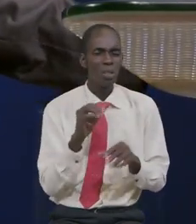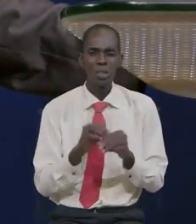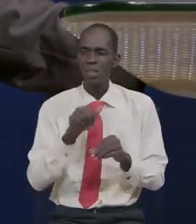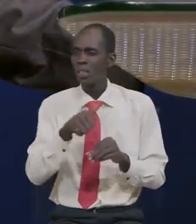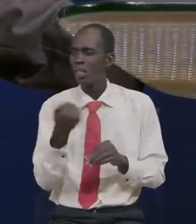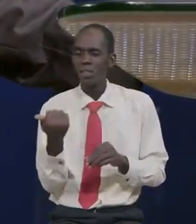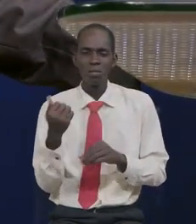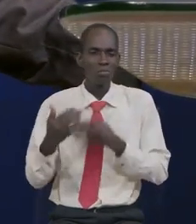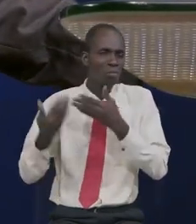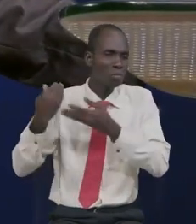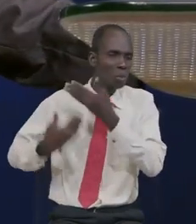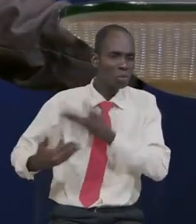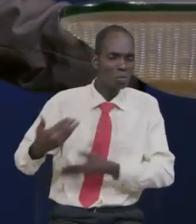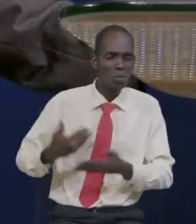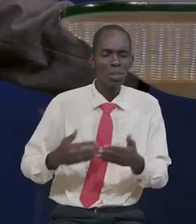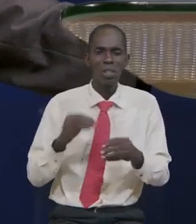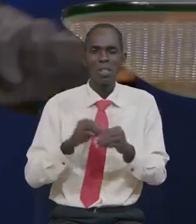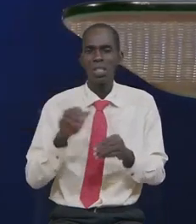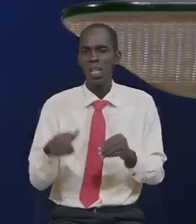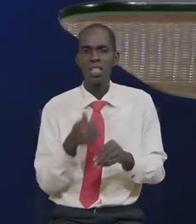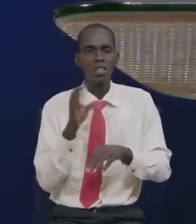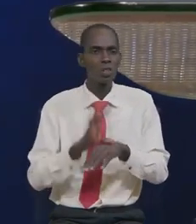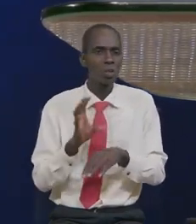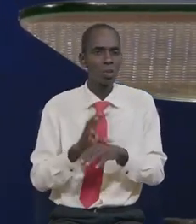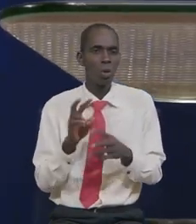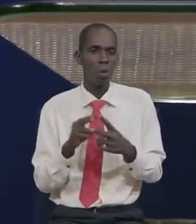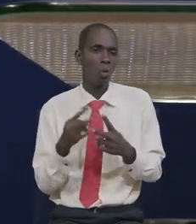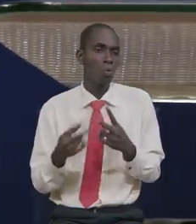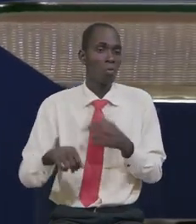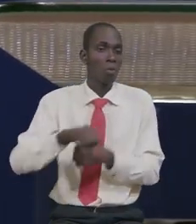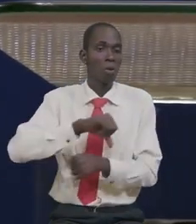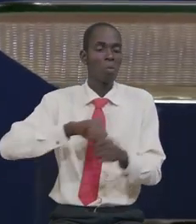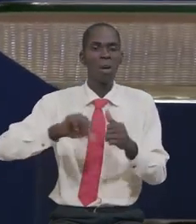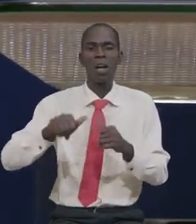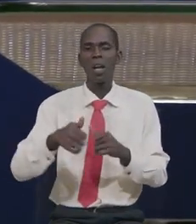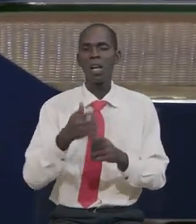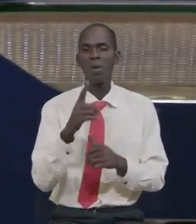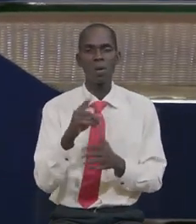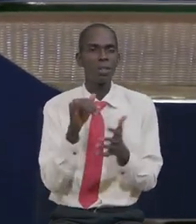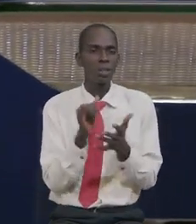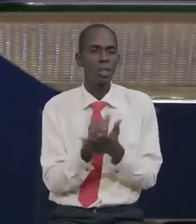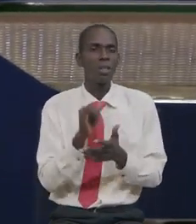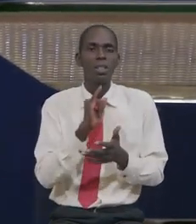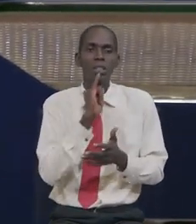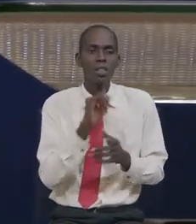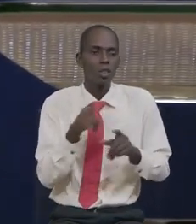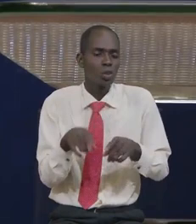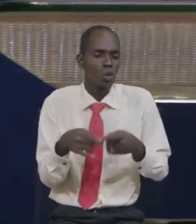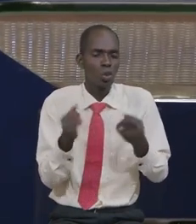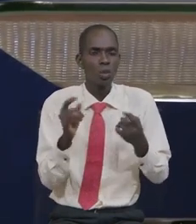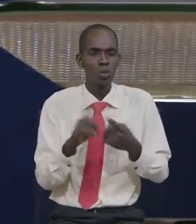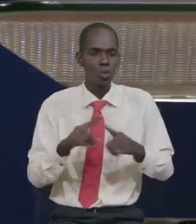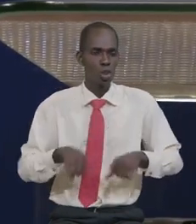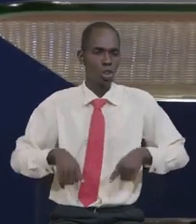any denomination, any church, any fellowship, anyone that is going to live godly